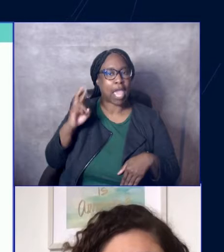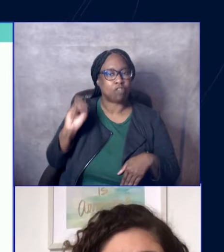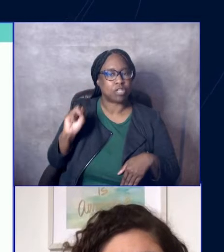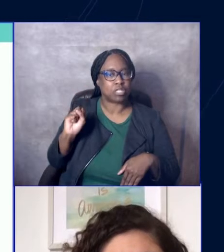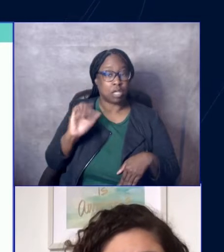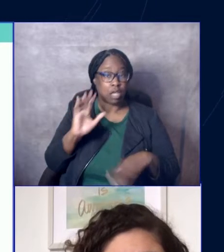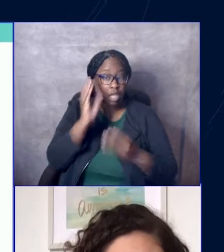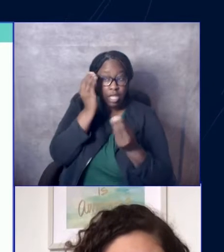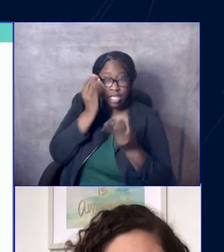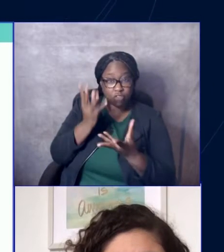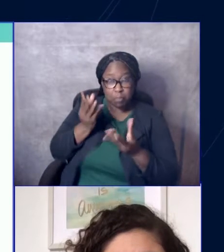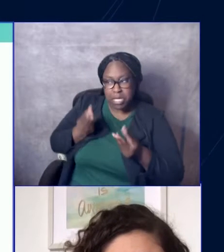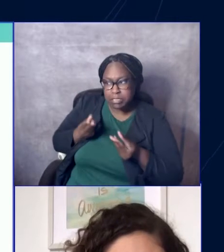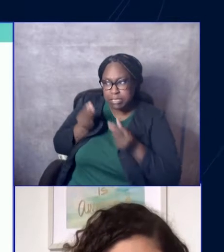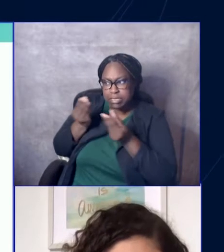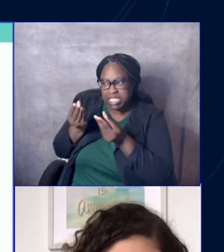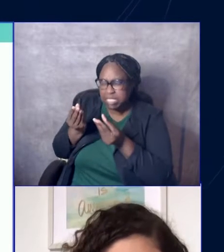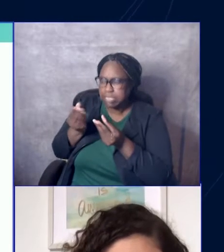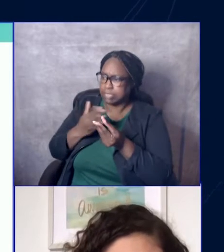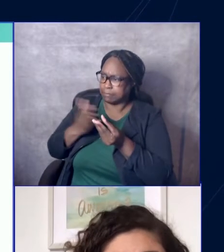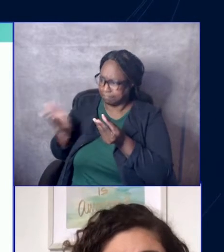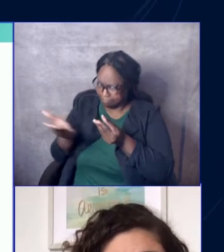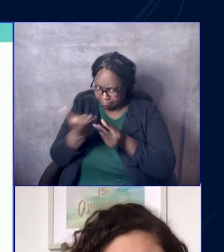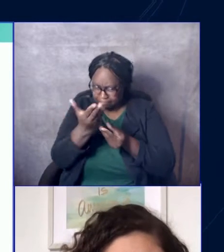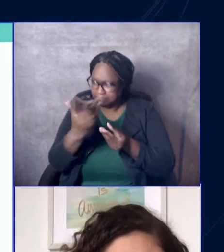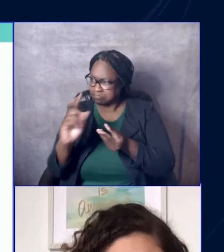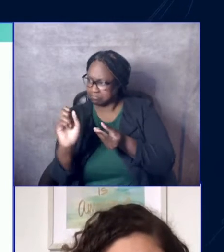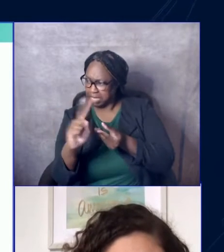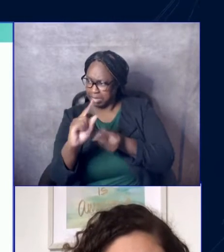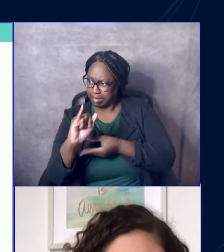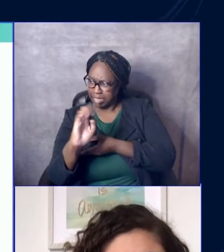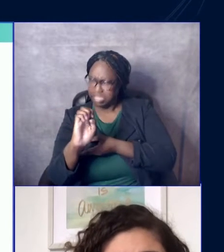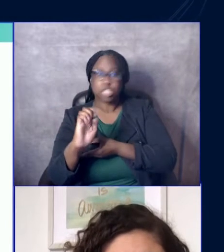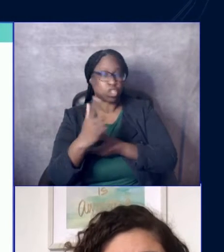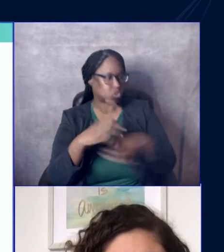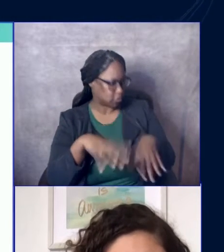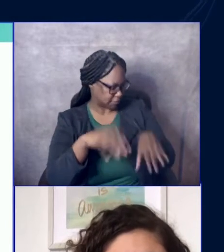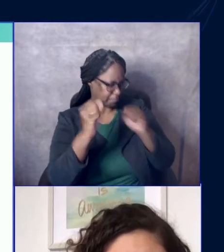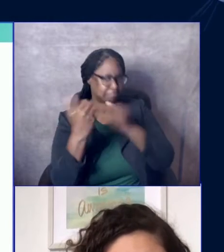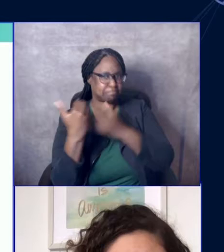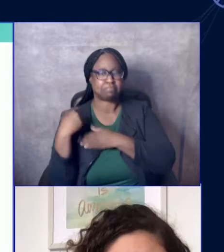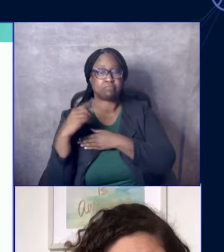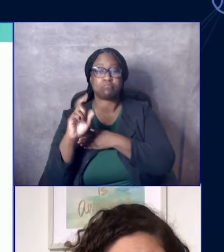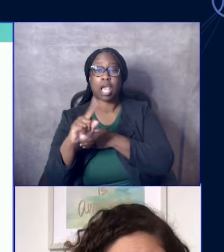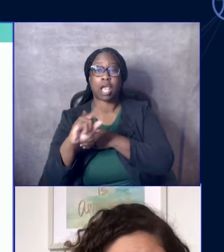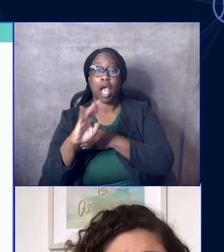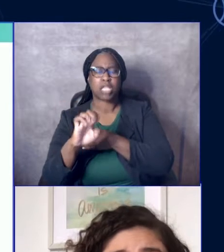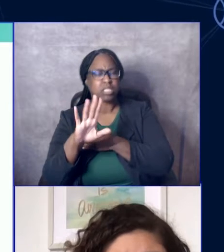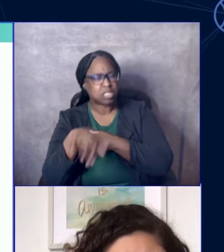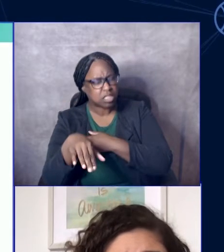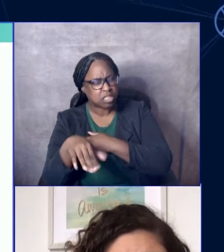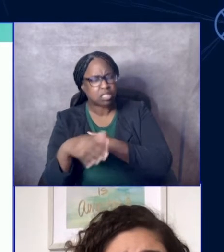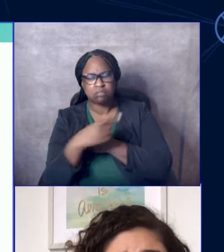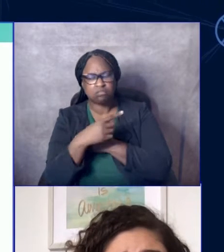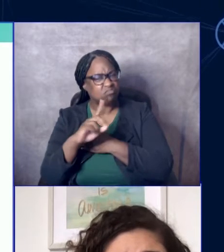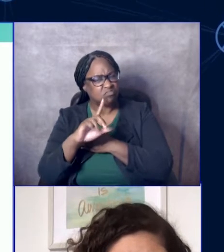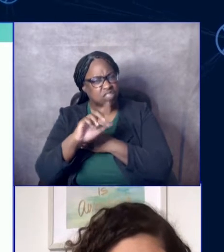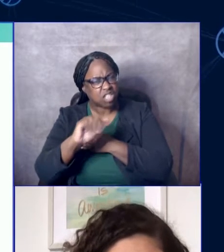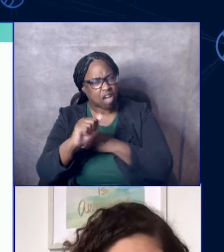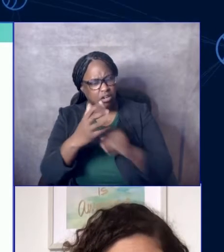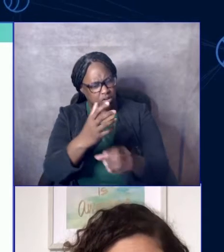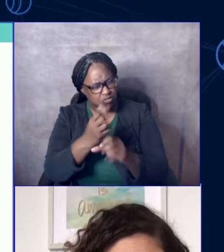ask a specific question to the head of ICE. When she asked them if they were going to plan to deport DACA recipients, he said that that